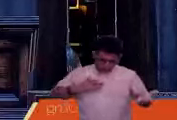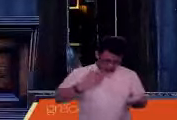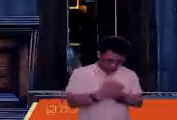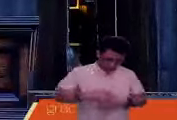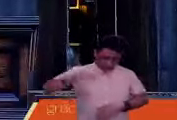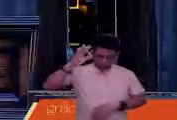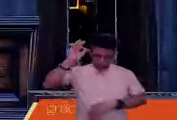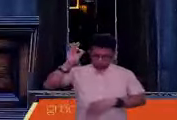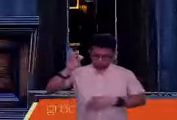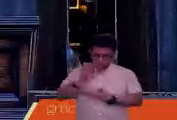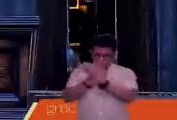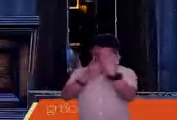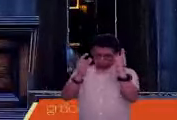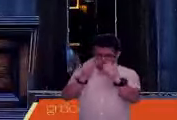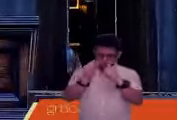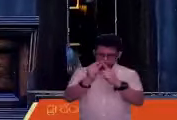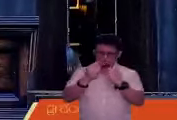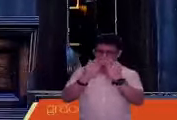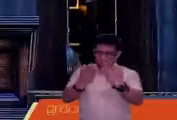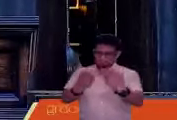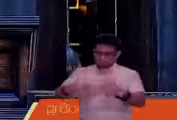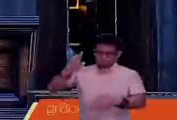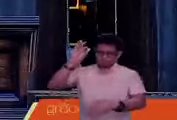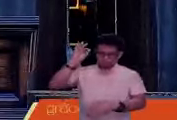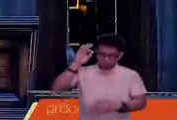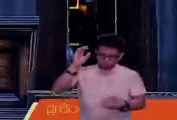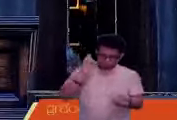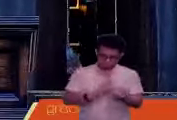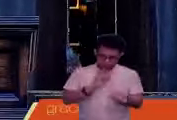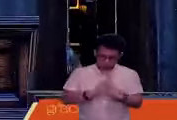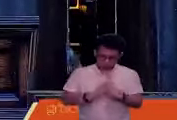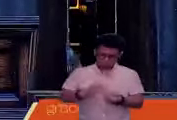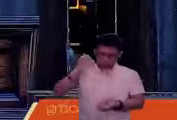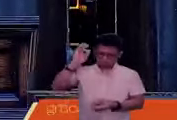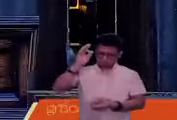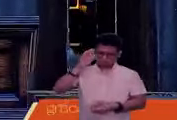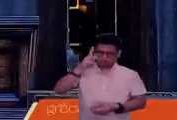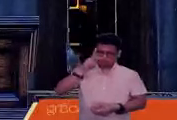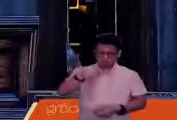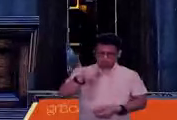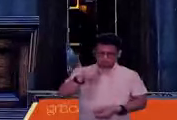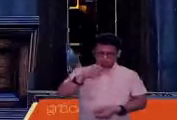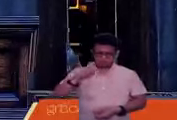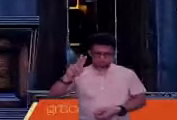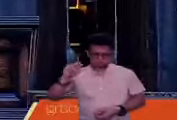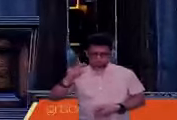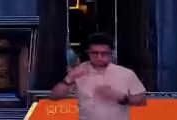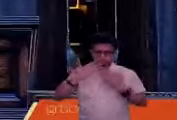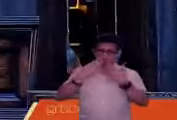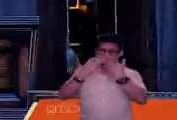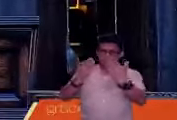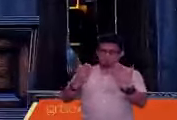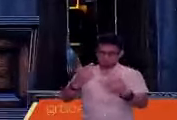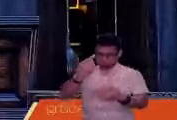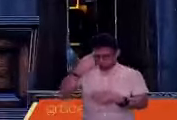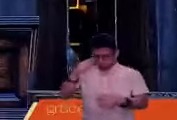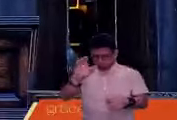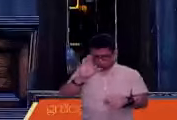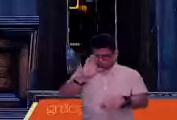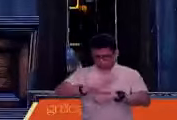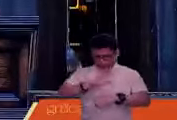come and preach your word. Salamat kay Pastor Gisalba, kay Pastor Kent, sa simbahan, Ginoo, sa